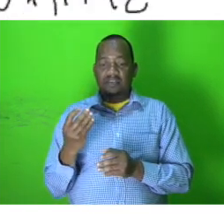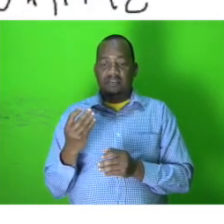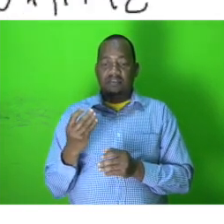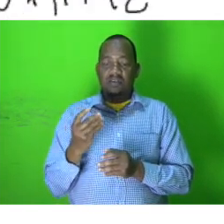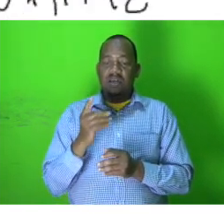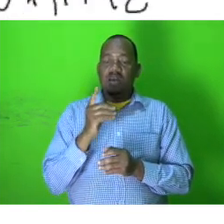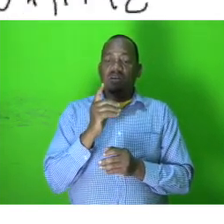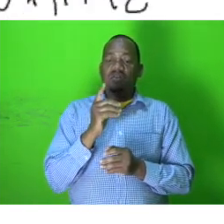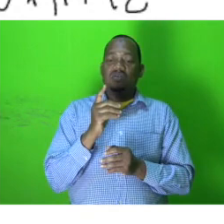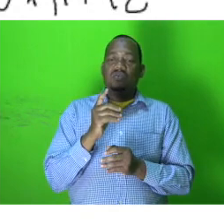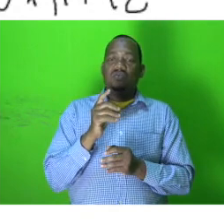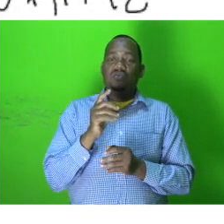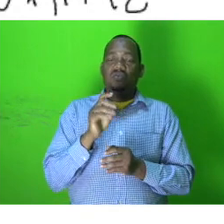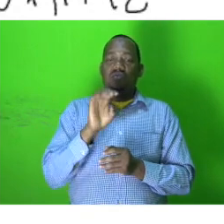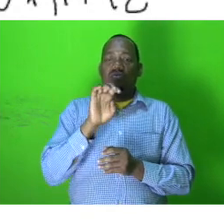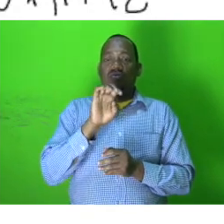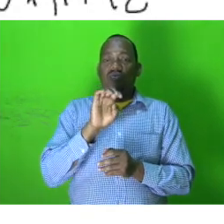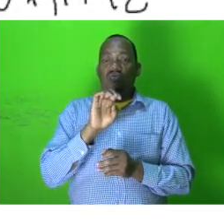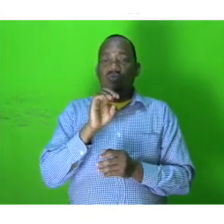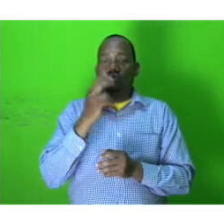dividend?